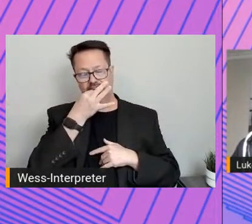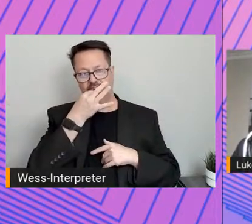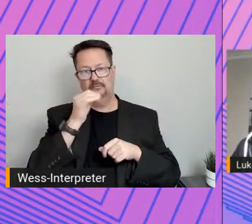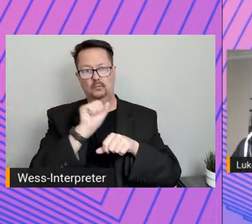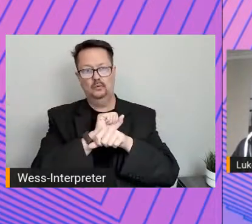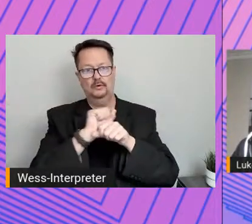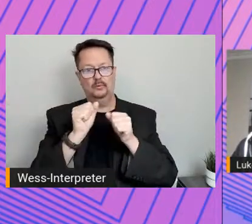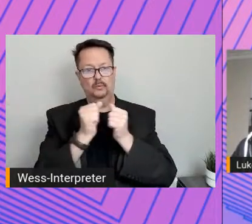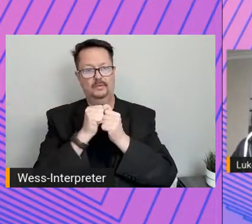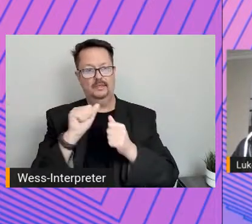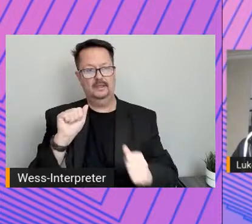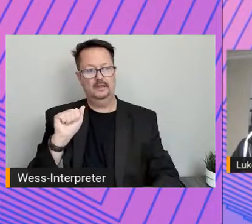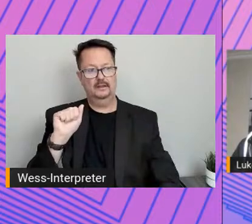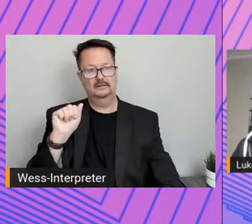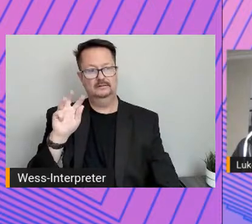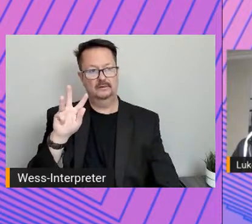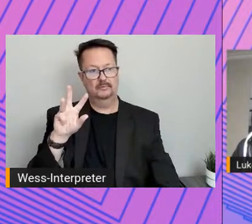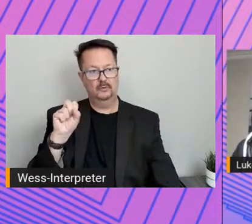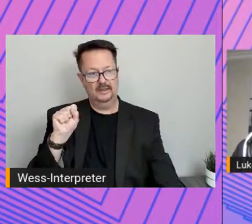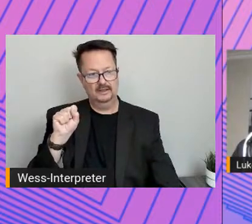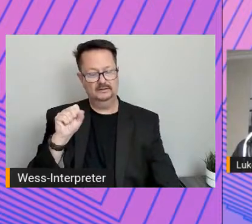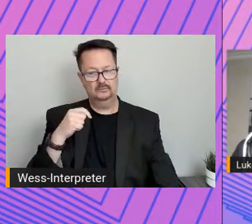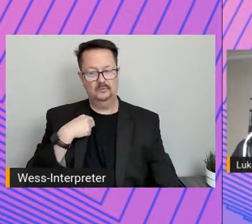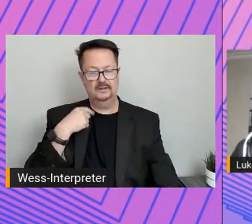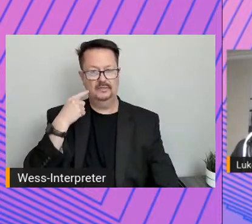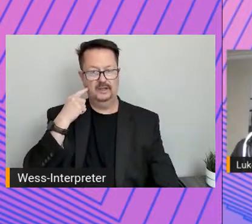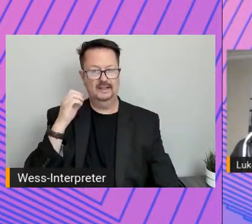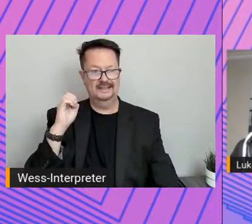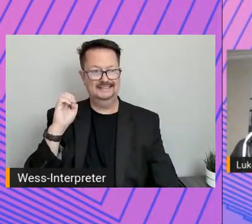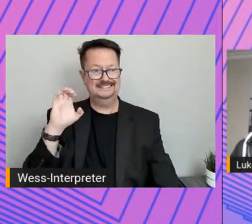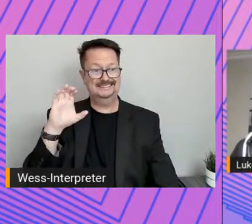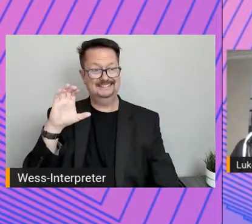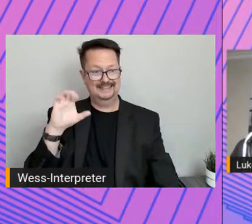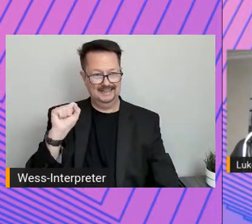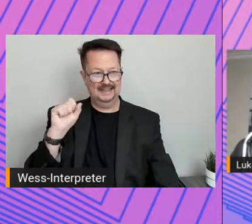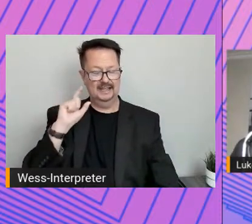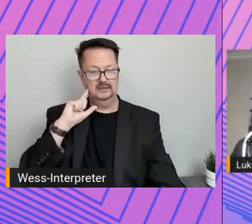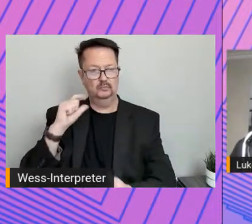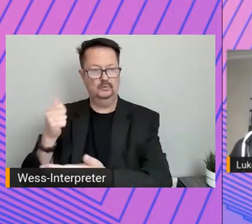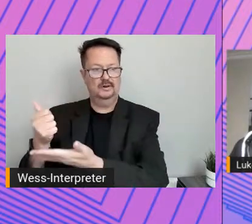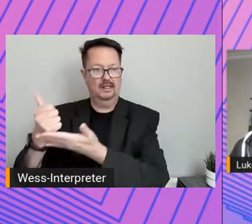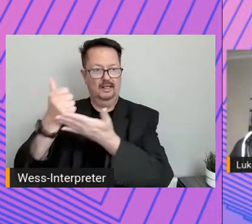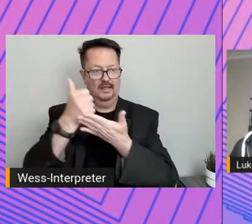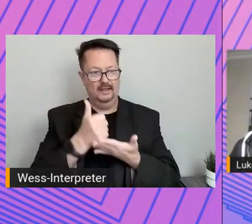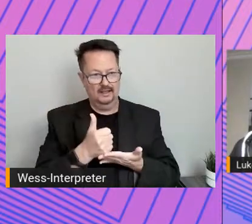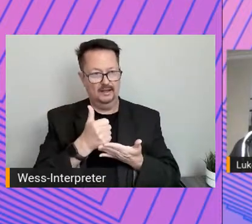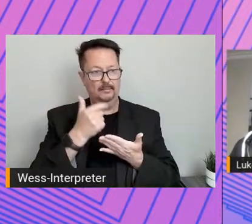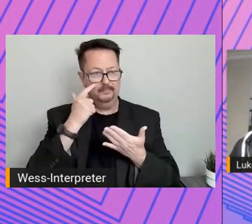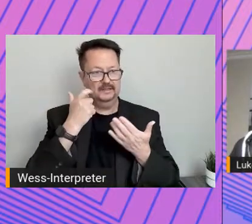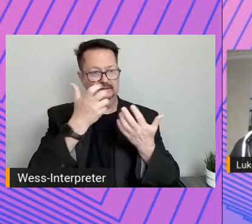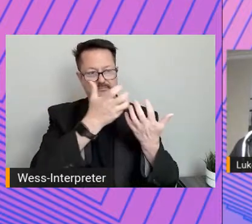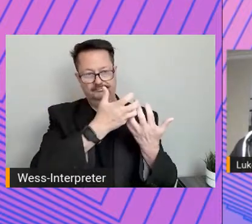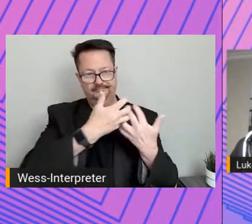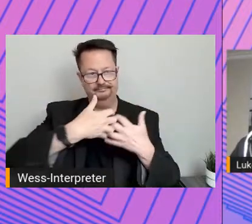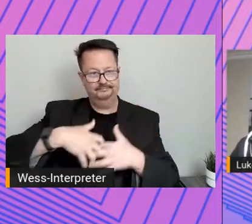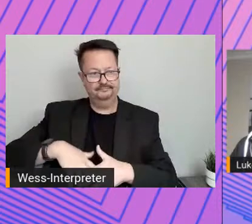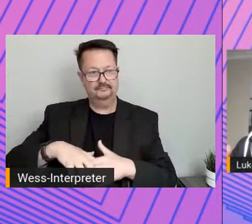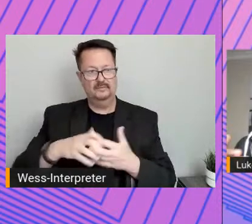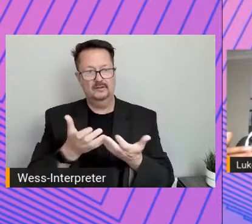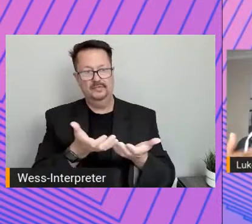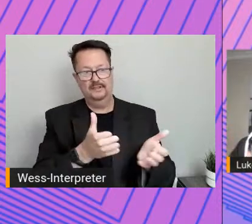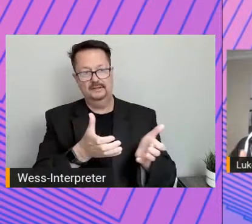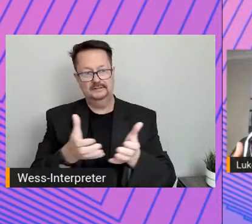AWS. And we thought that ECS was going to be particularly helpful for us because it did the job of orchestrating our containers, but